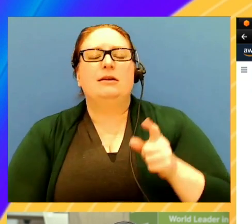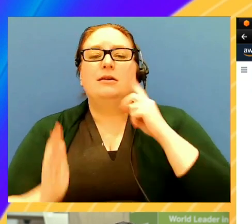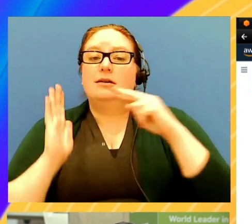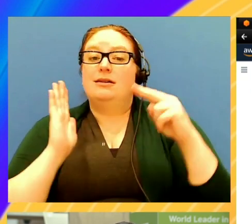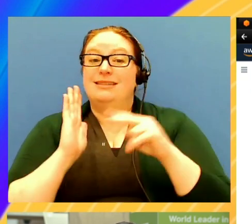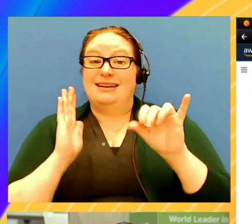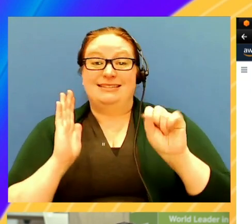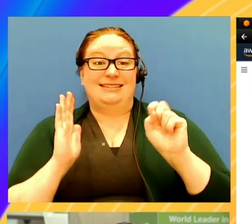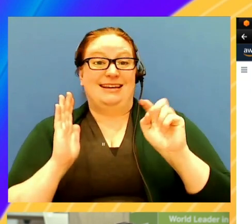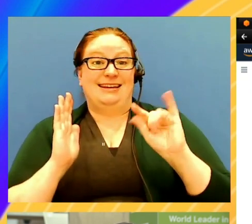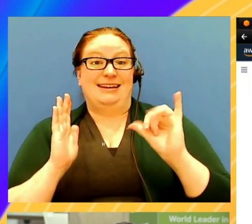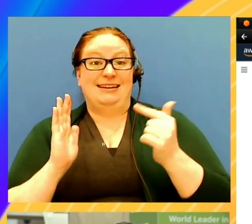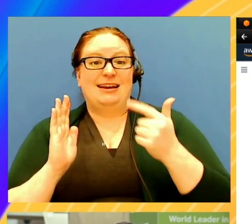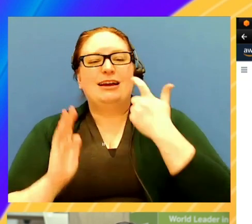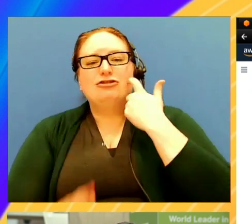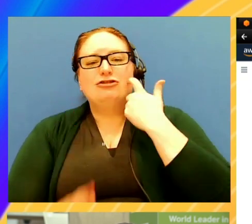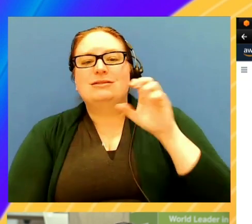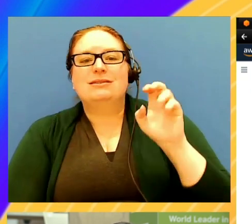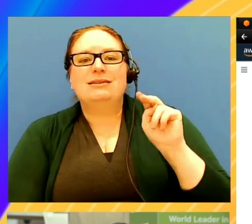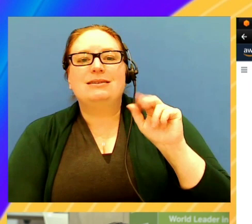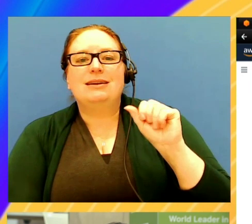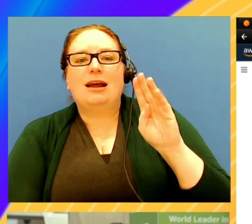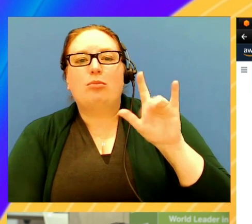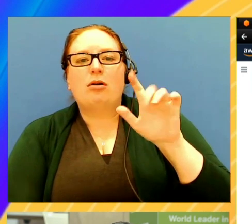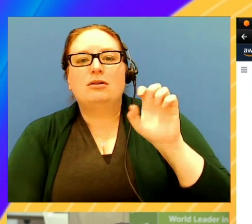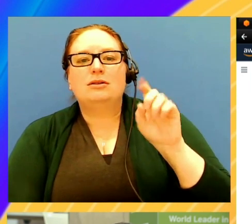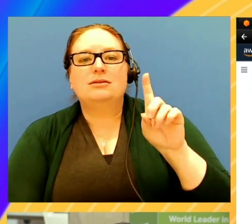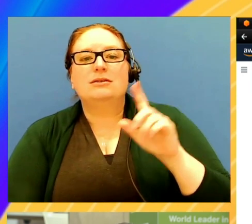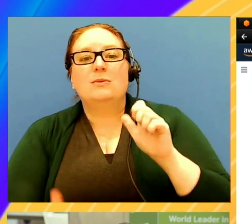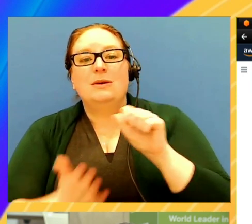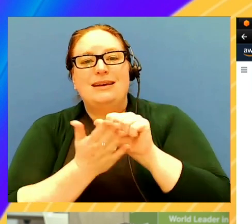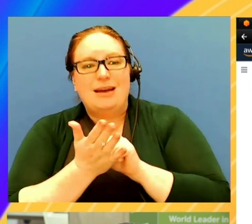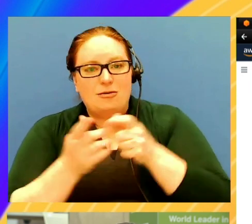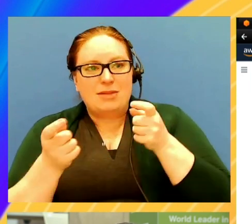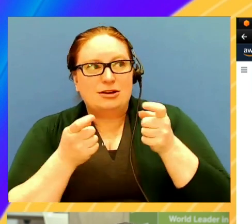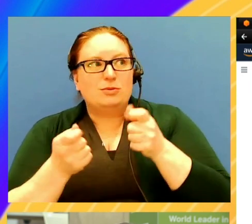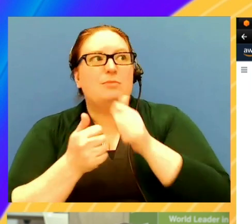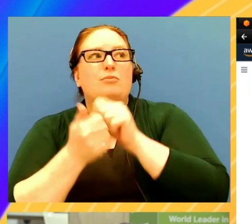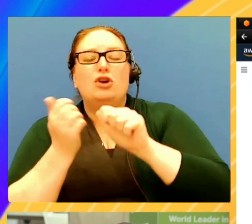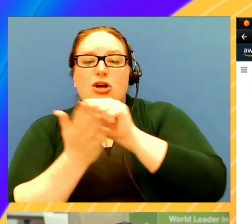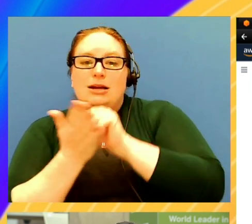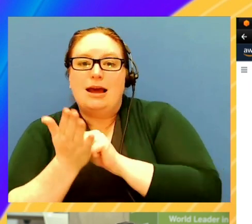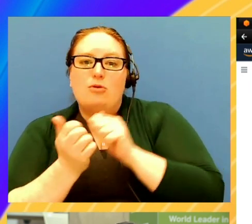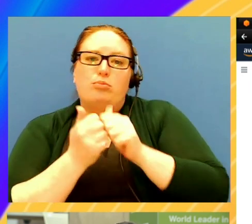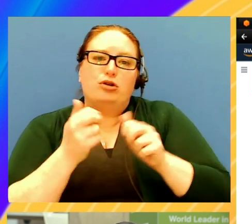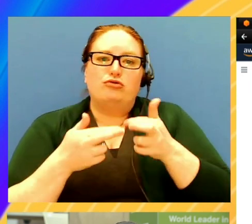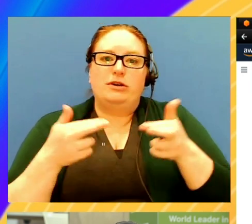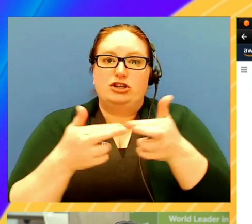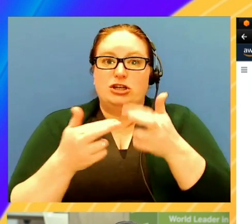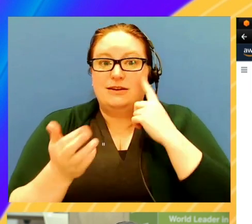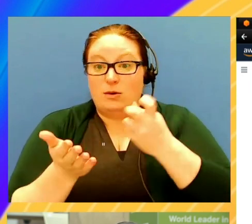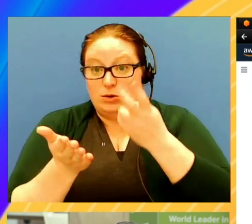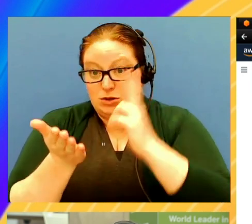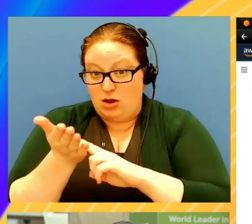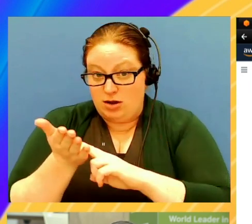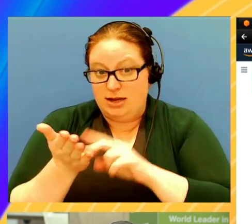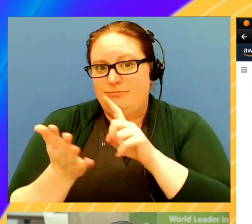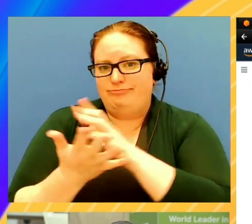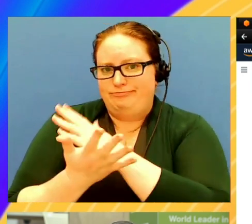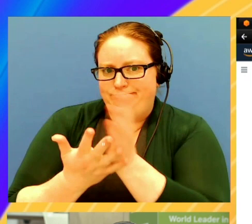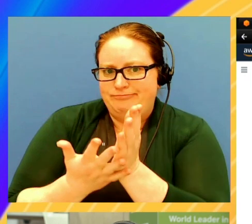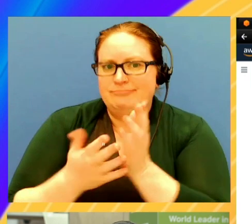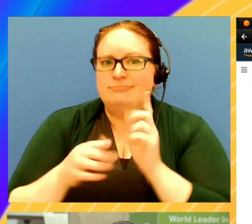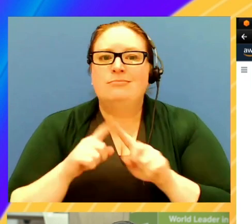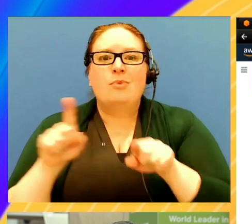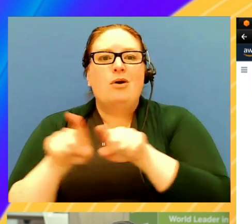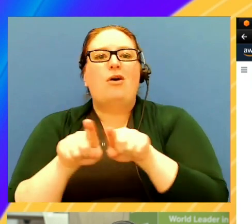that I just enabled through this account management. Now that is on a per account, per region. If I were to log in here, go through that. But you can always enable